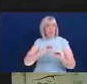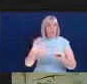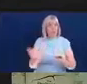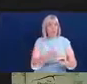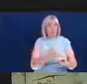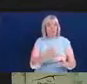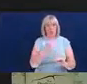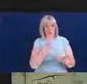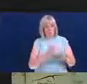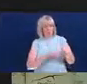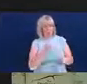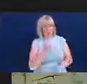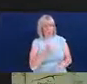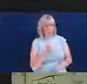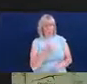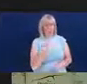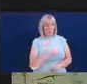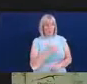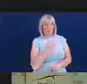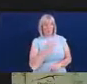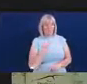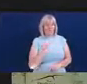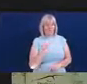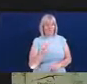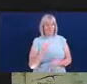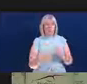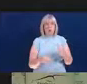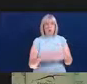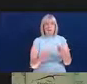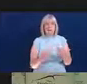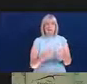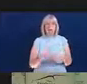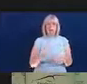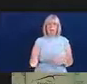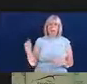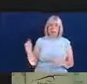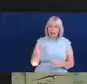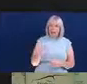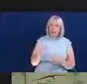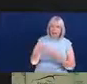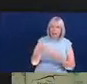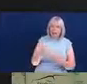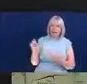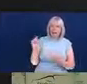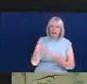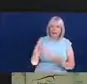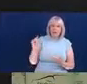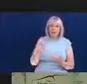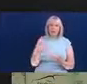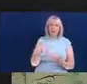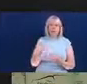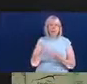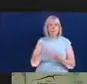for the day. But again, every little helps and every little bit helps with the organisation and your